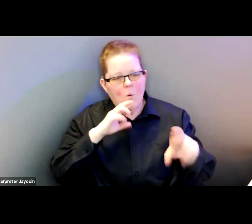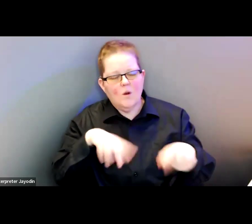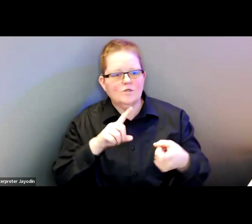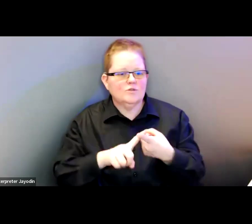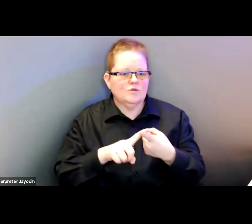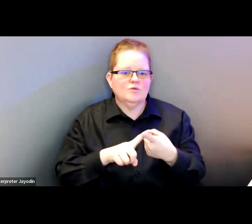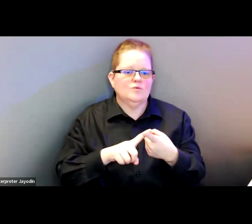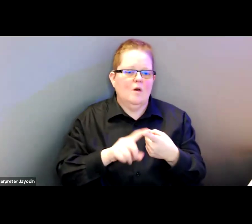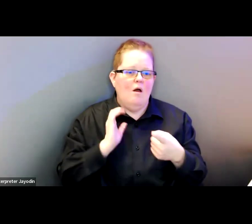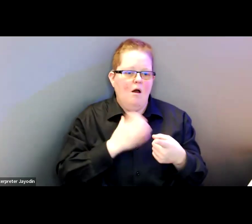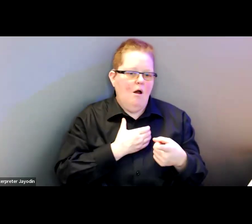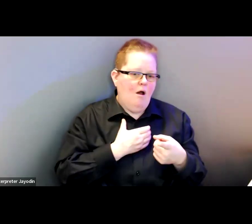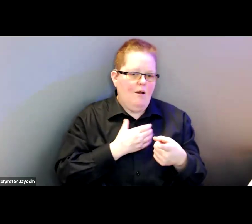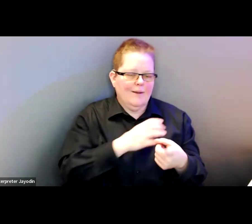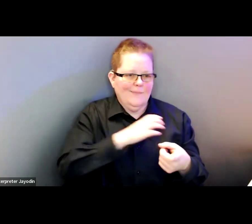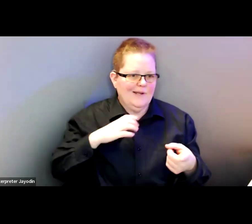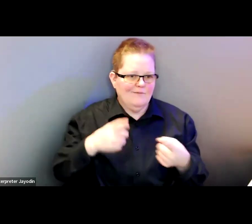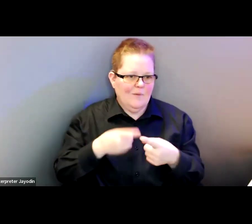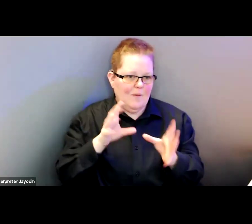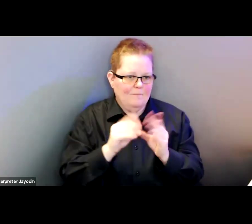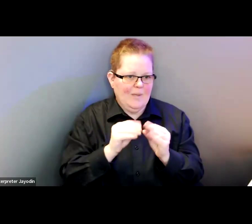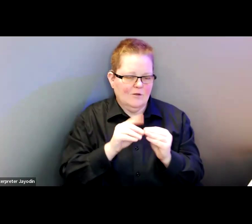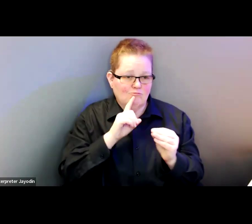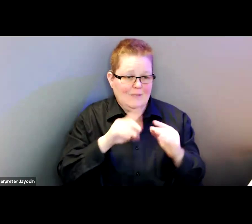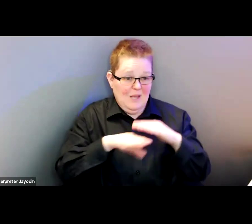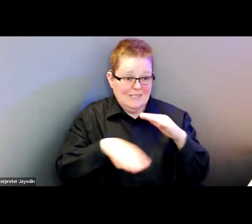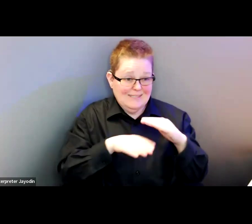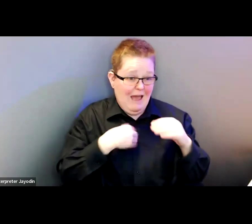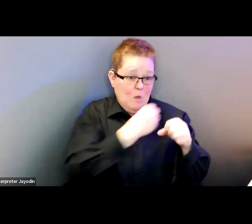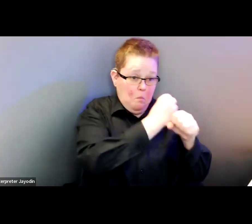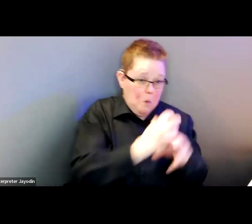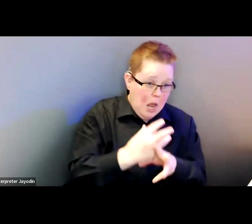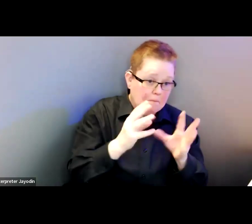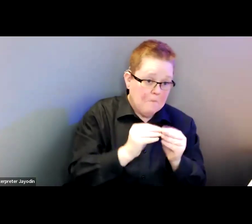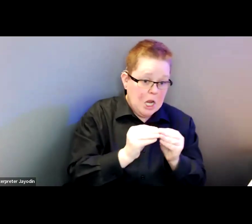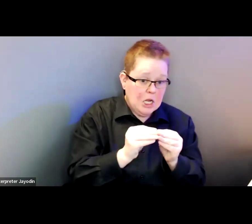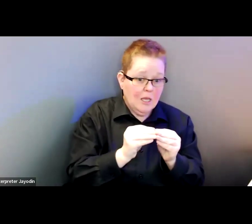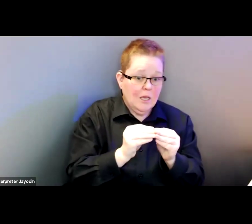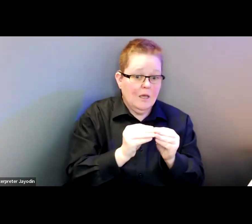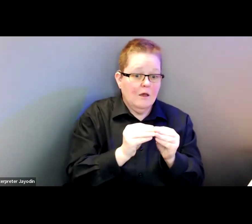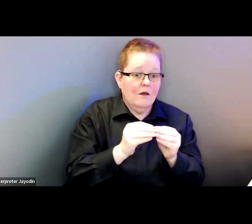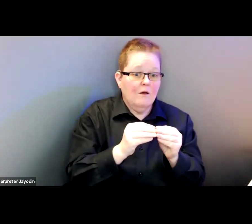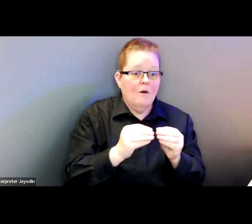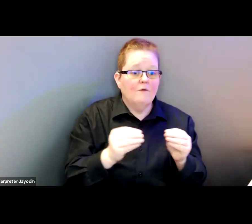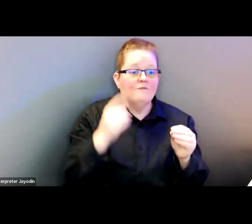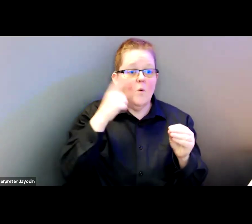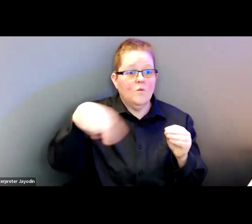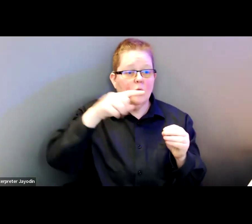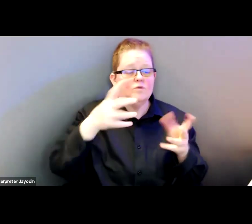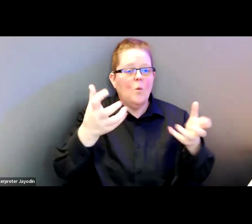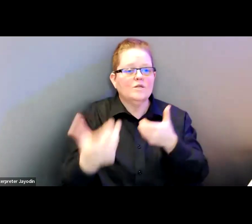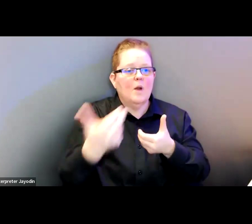meeting. So basically, to go off, have a preparatory meeting or more. For folks who want to participate, they can